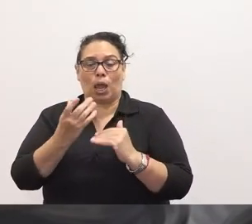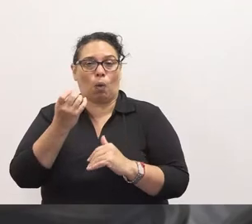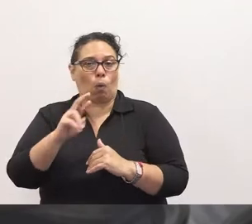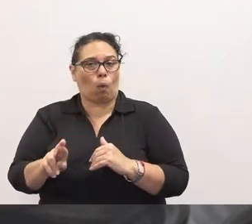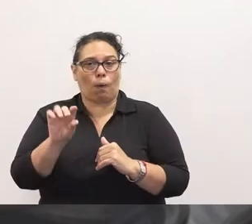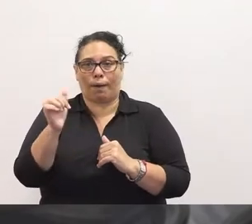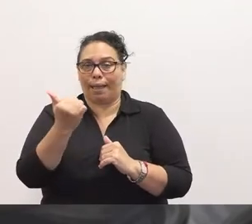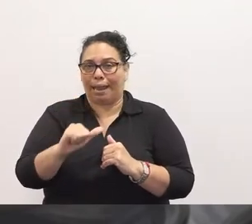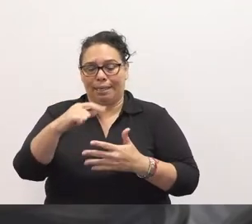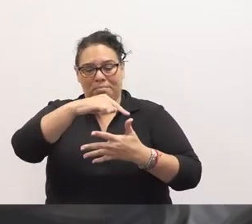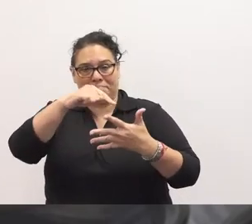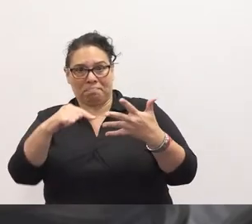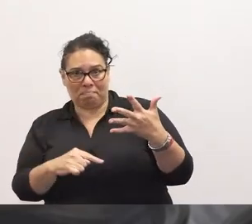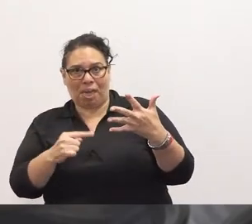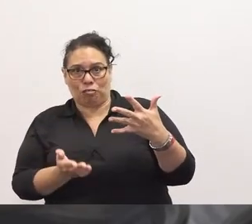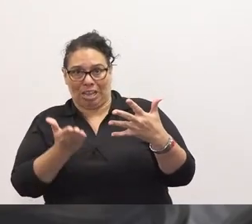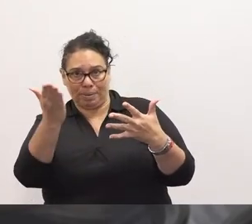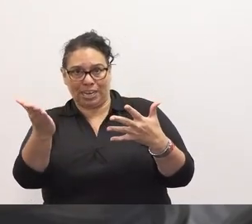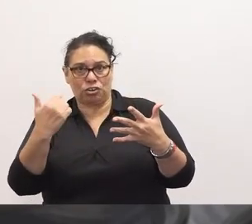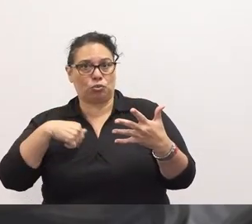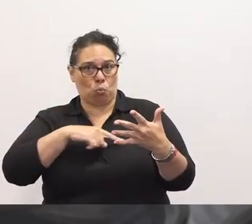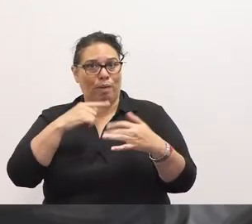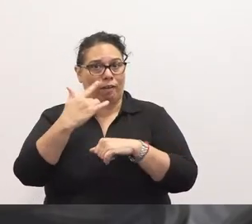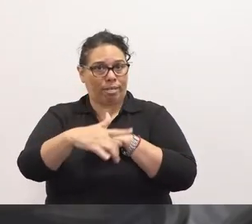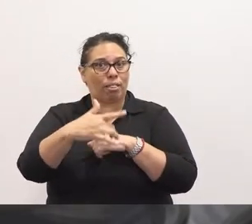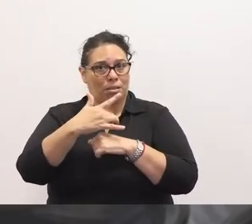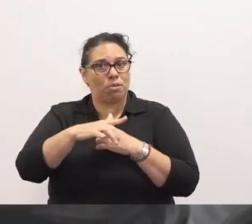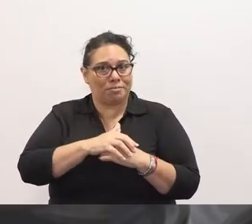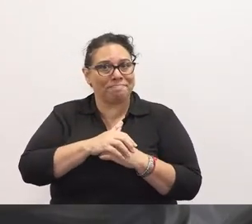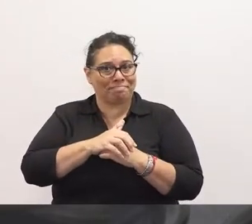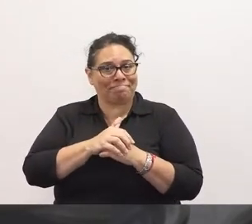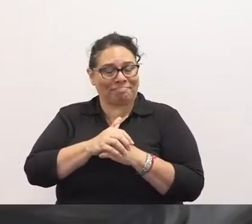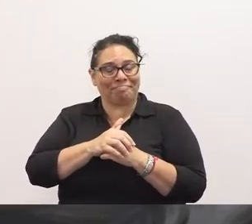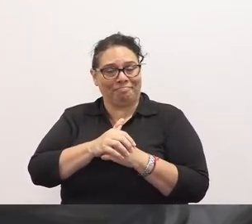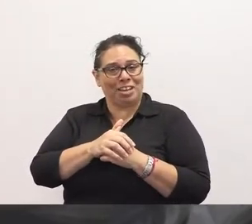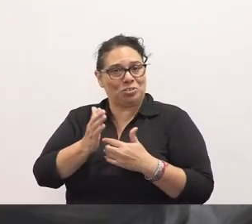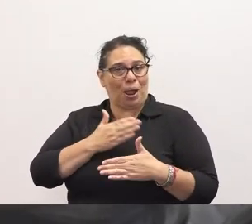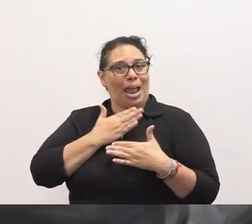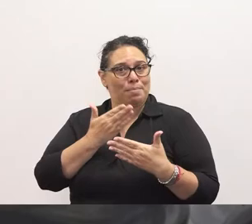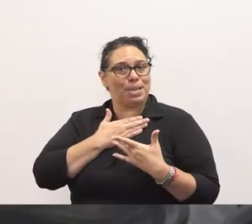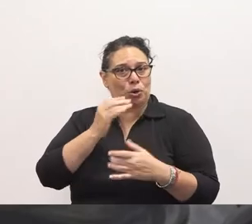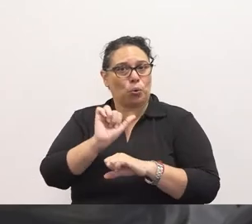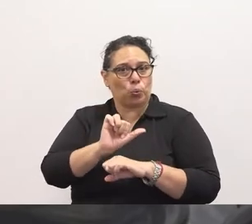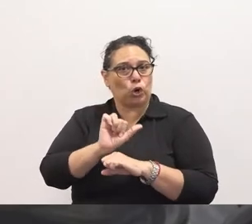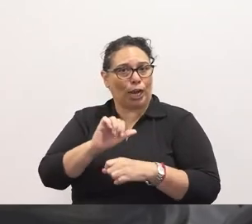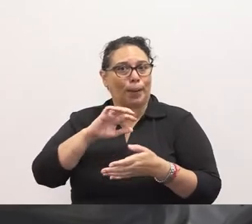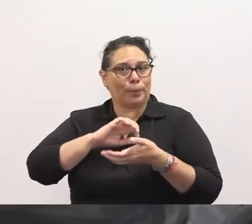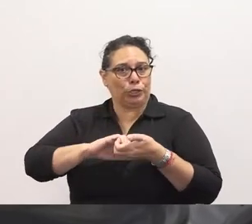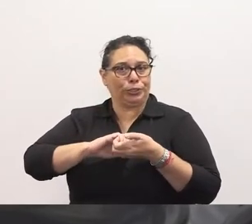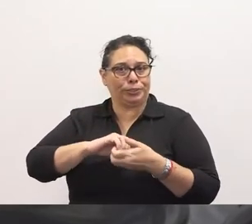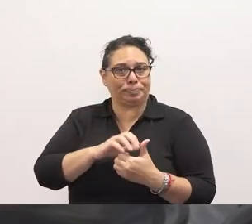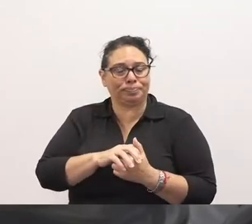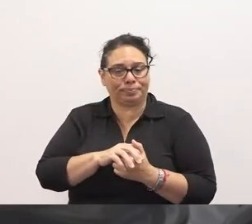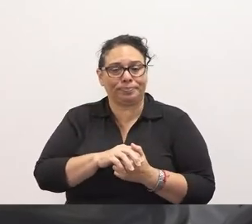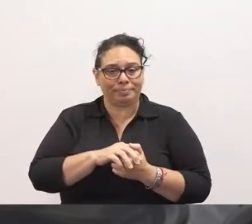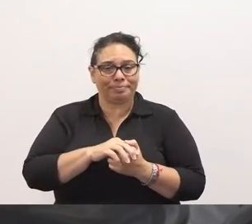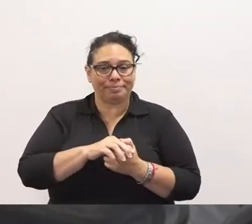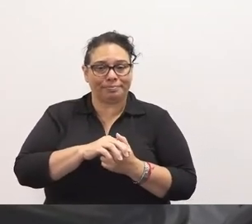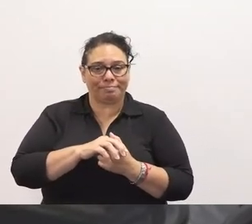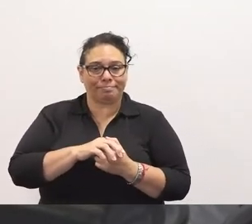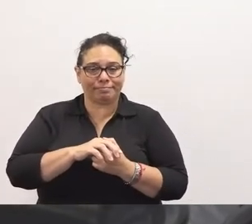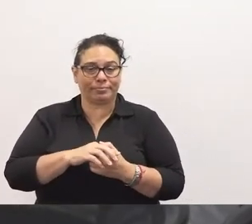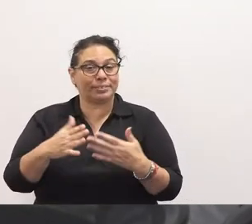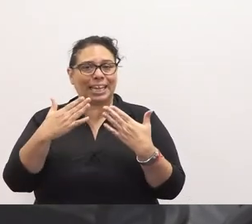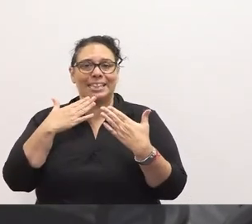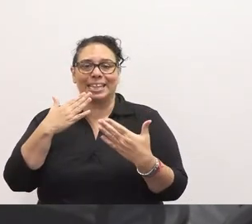of these recommendations, we're definitely available. So we're happy to work in partnership. And